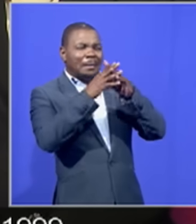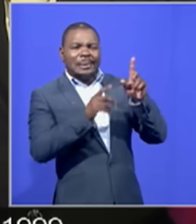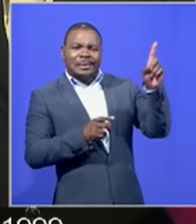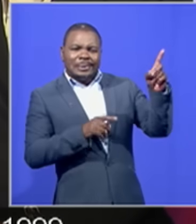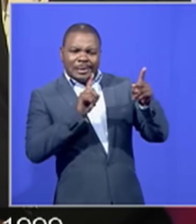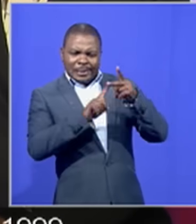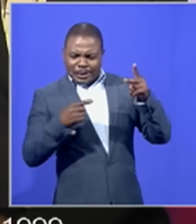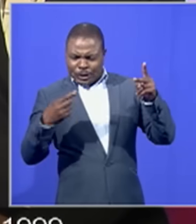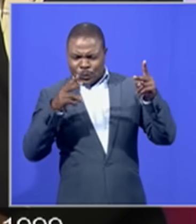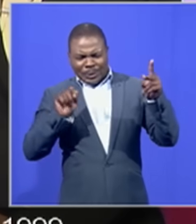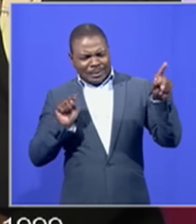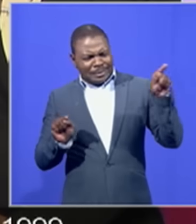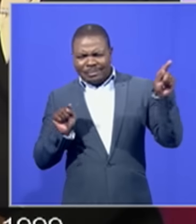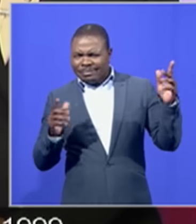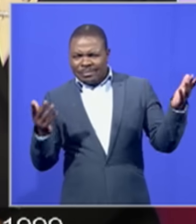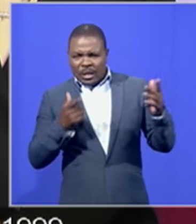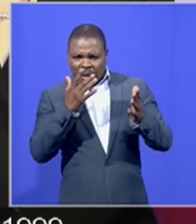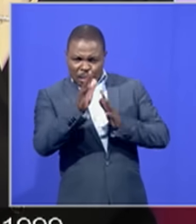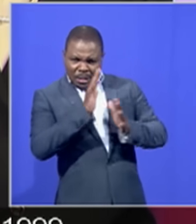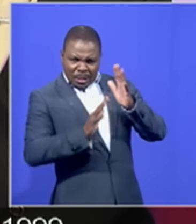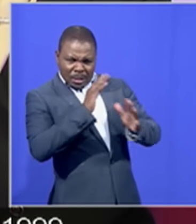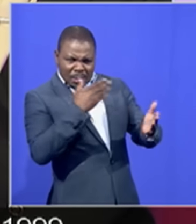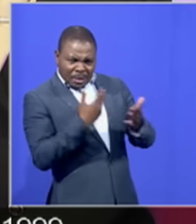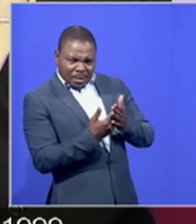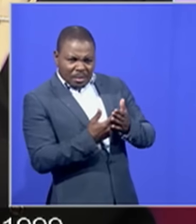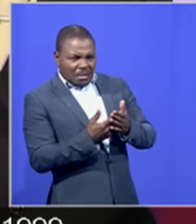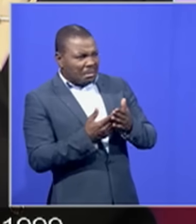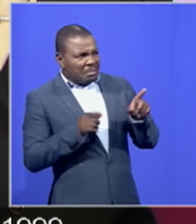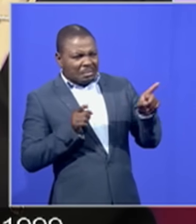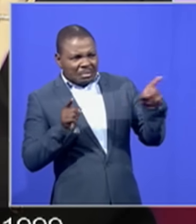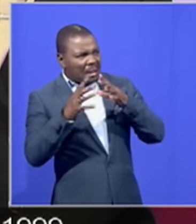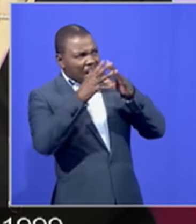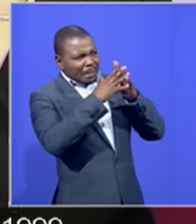le G20 o ka re fatsa sesheng ka ga merero ya